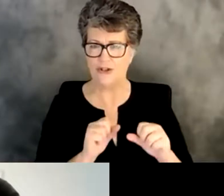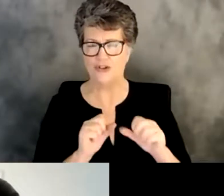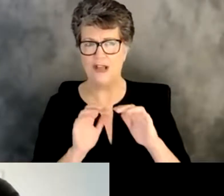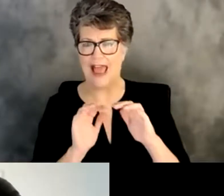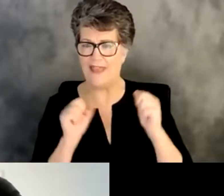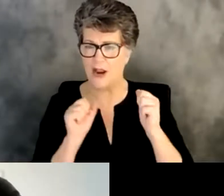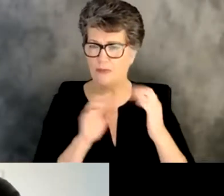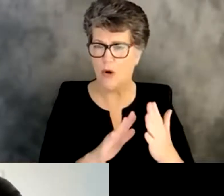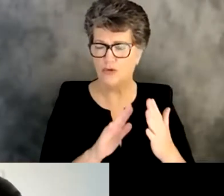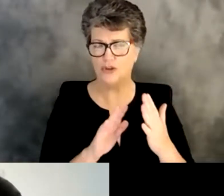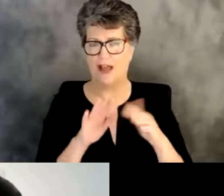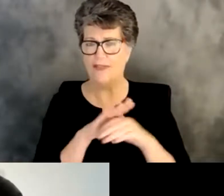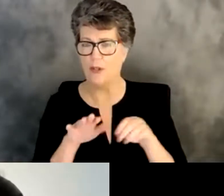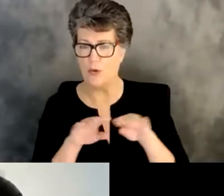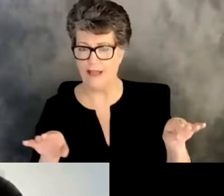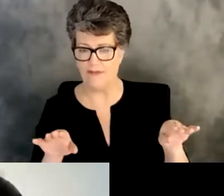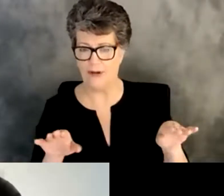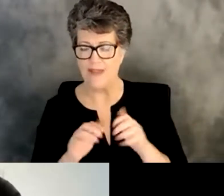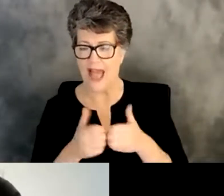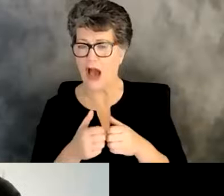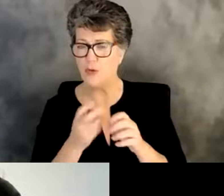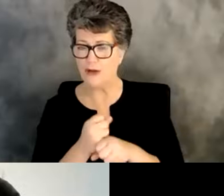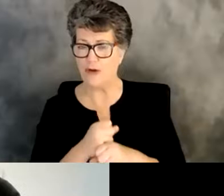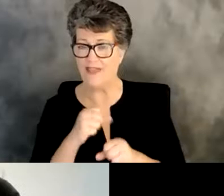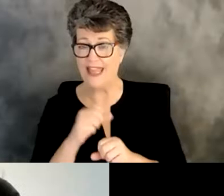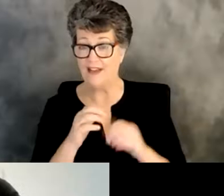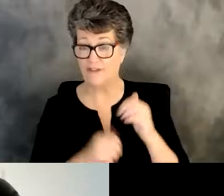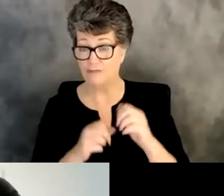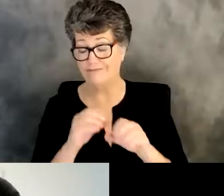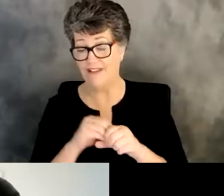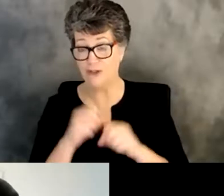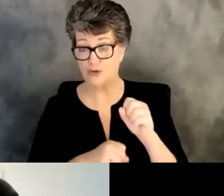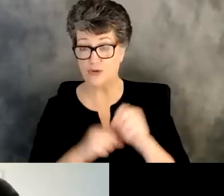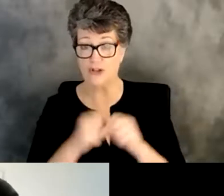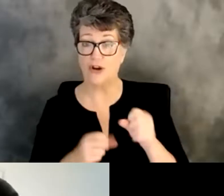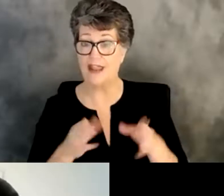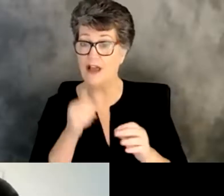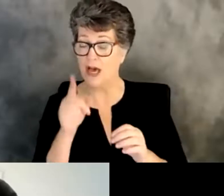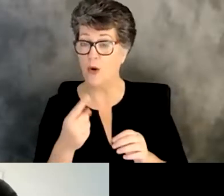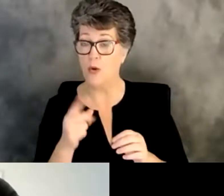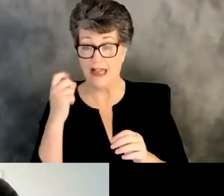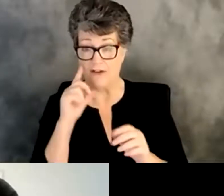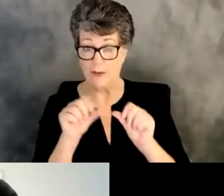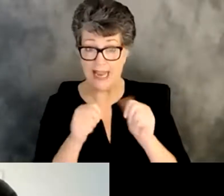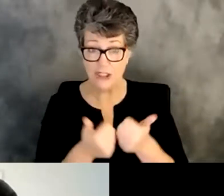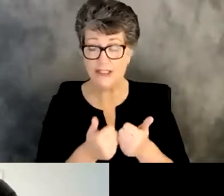local level? And how are we creating the infrastructure that allows not only government agencies, but also community-based organizations to sort